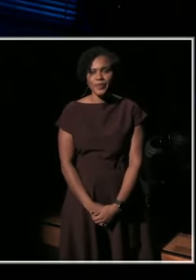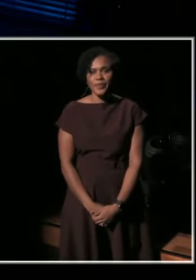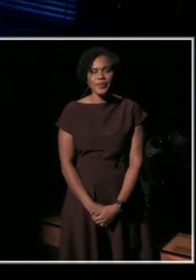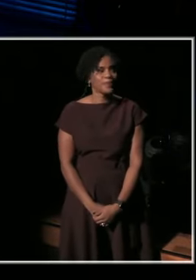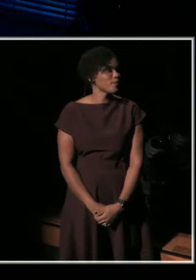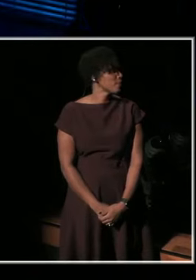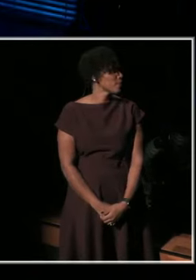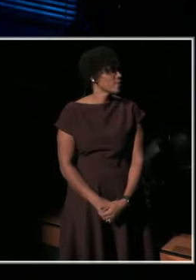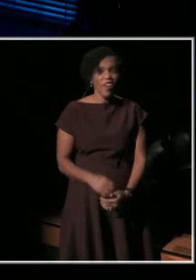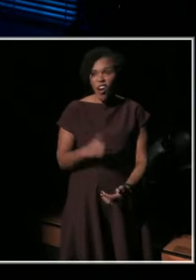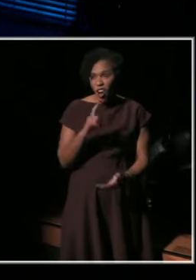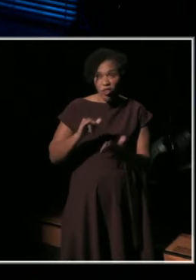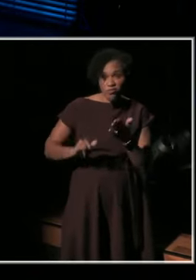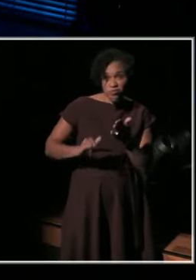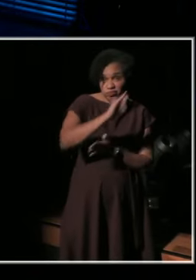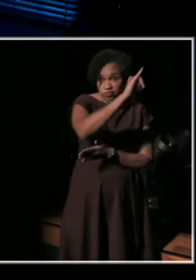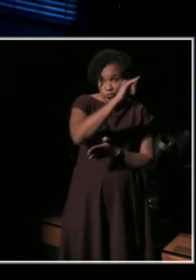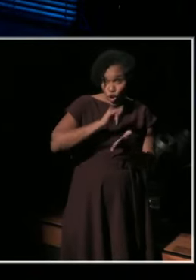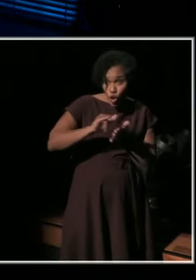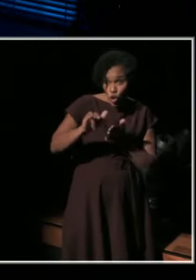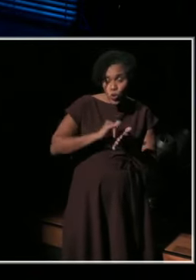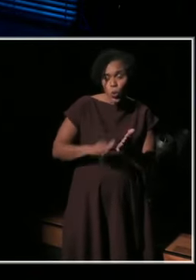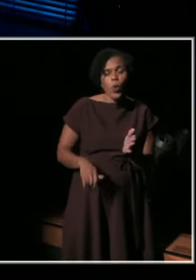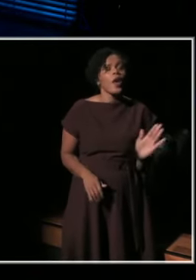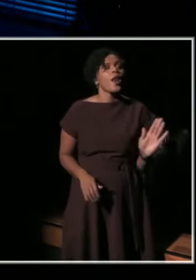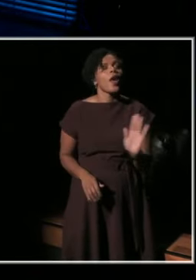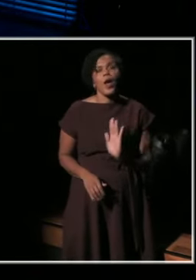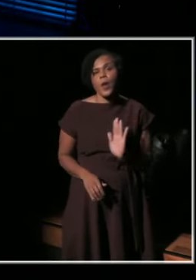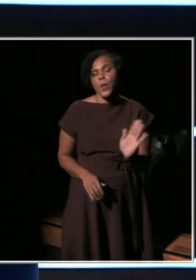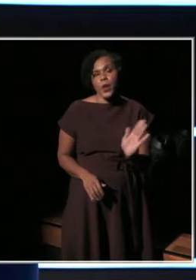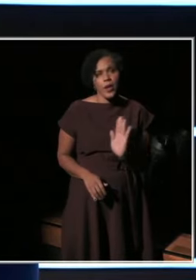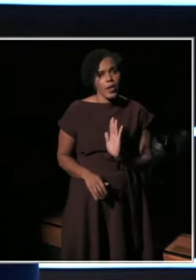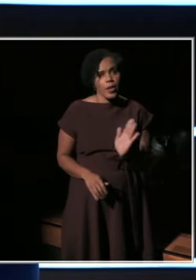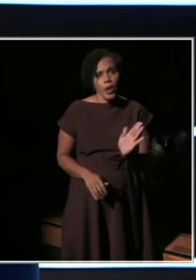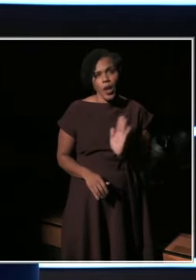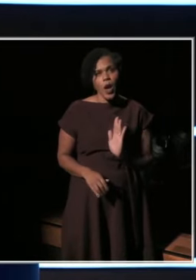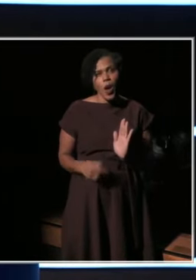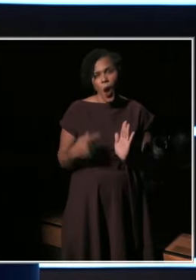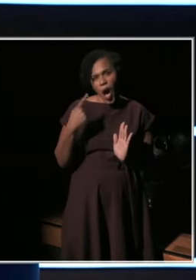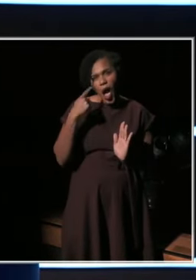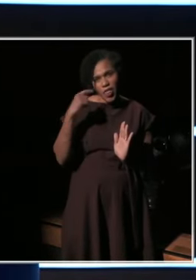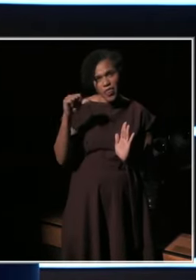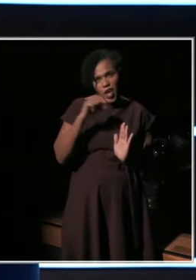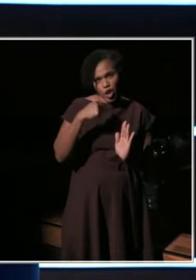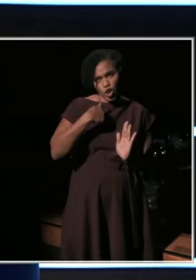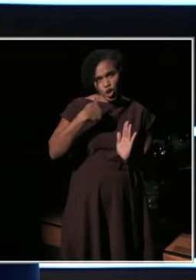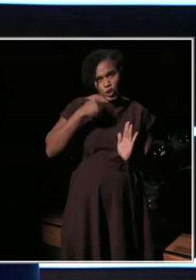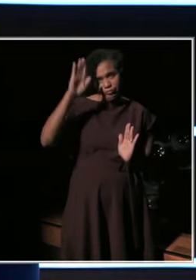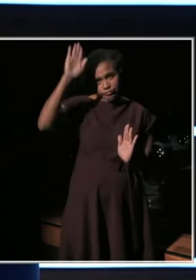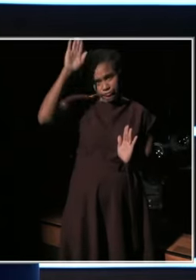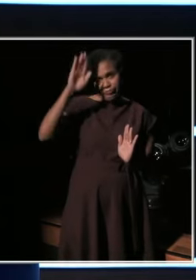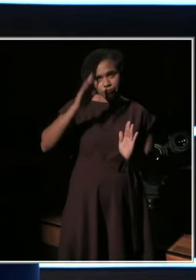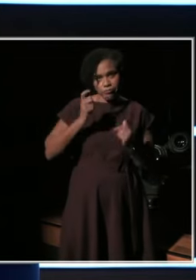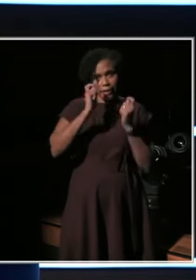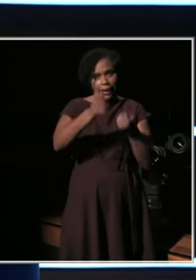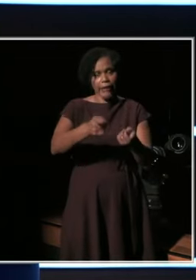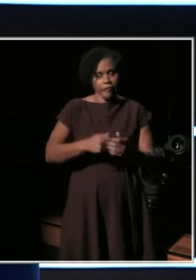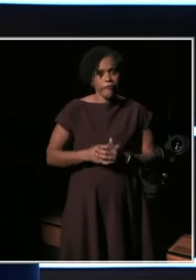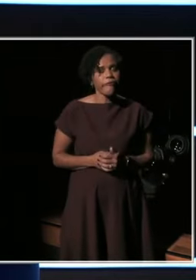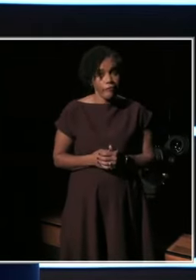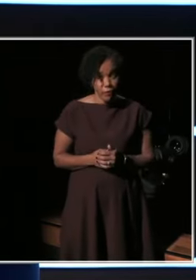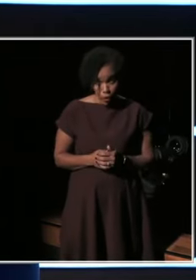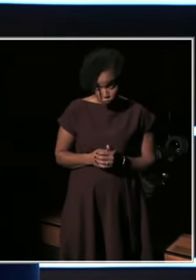They're off to New York to give it to them. No, maybe I should give it to him.